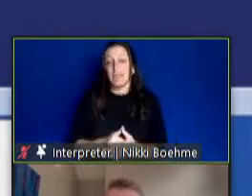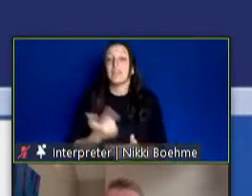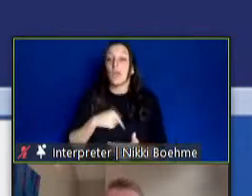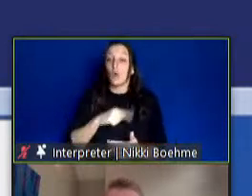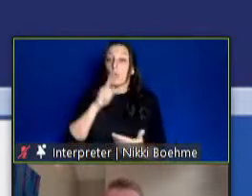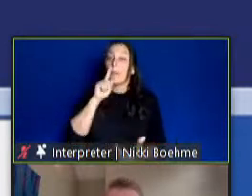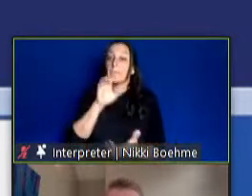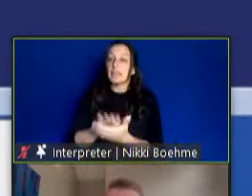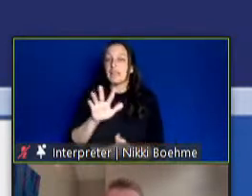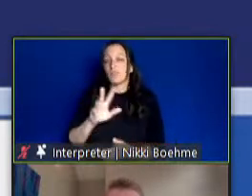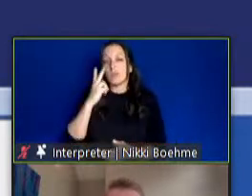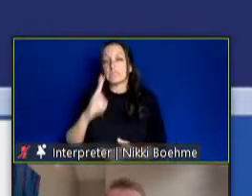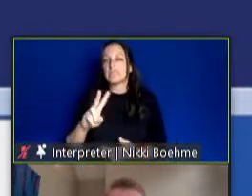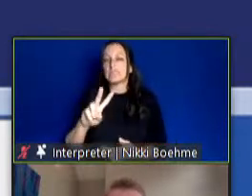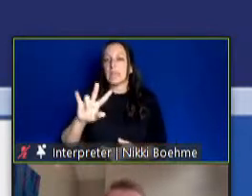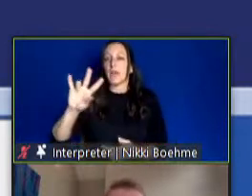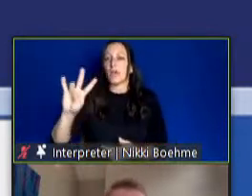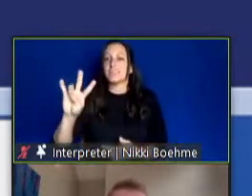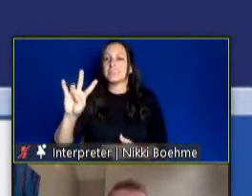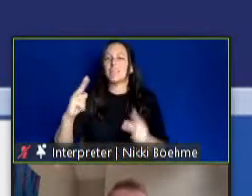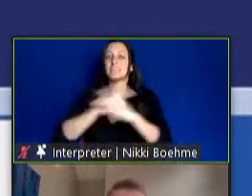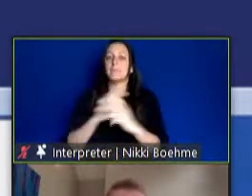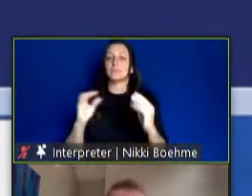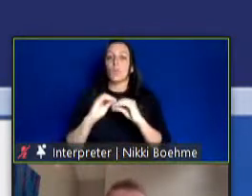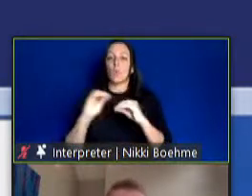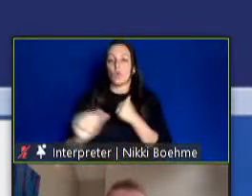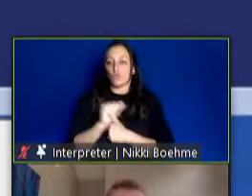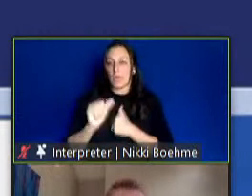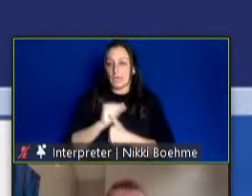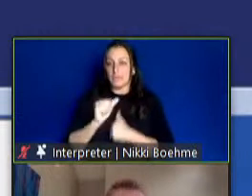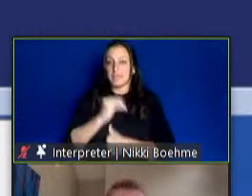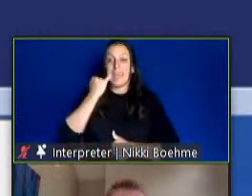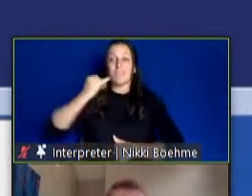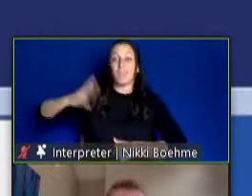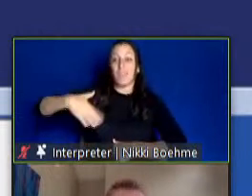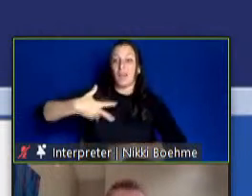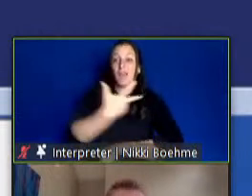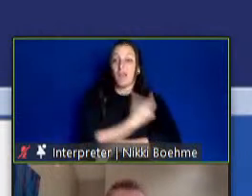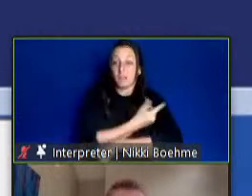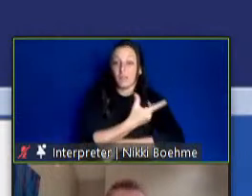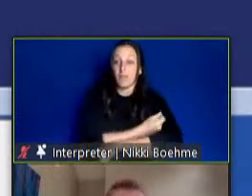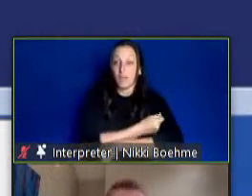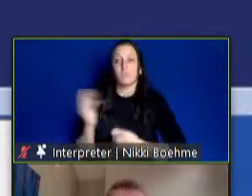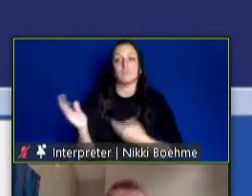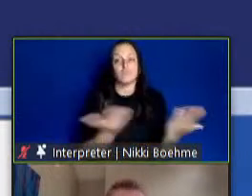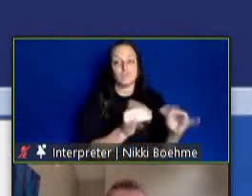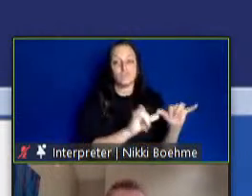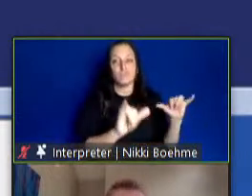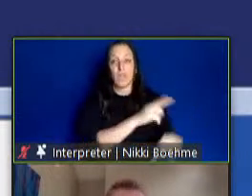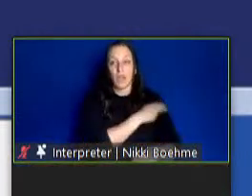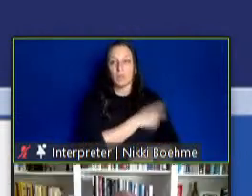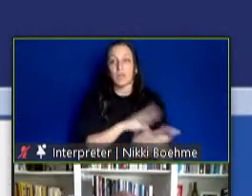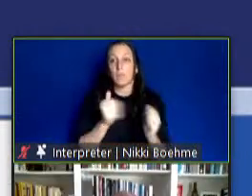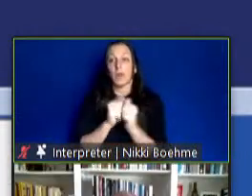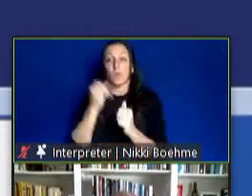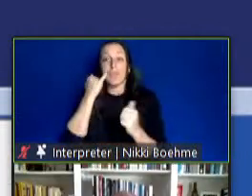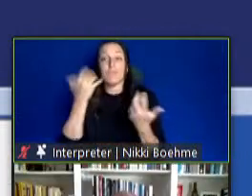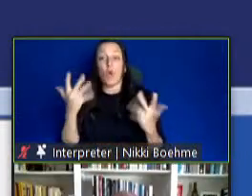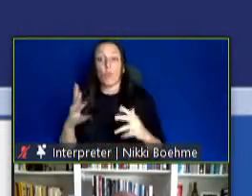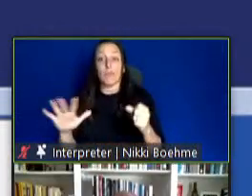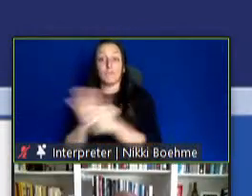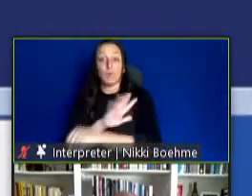probably 7 times the risk of hospitalization among unvaccinated individuals compared to fully vaccinated individuals when it comes